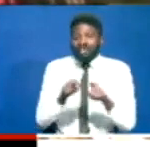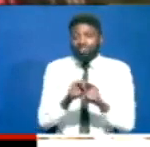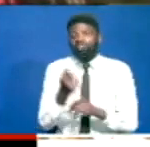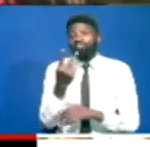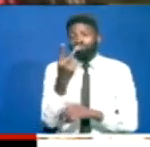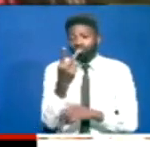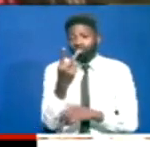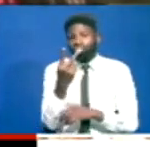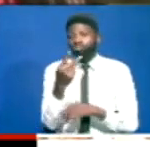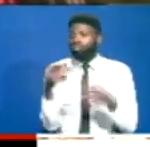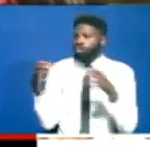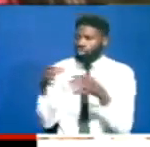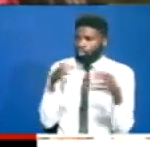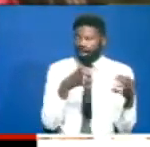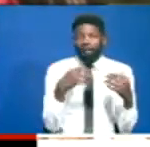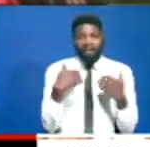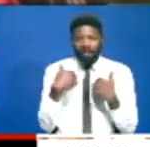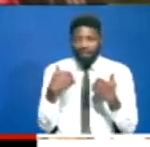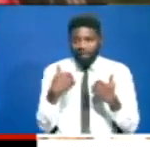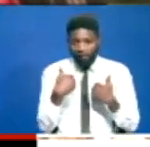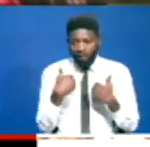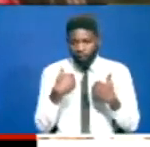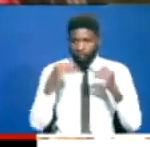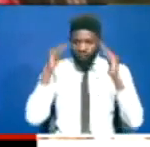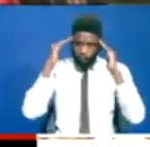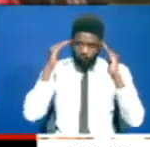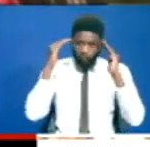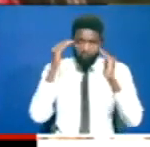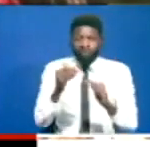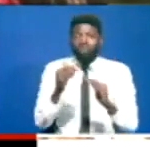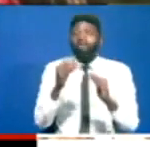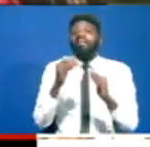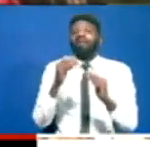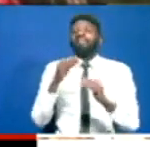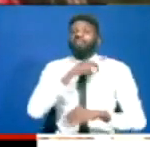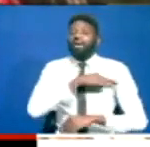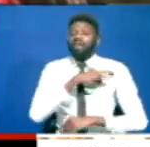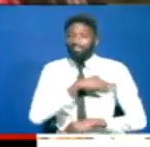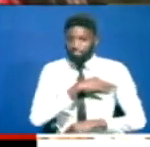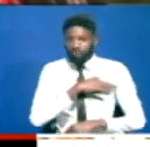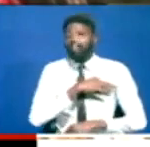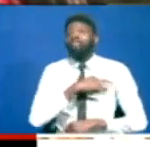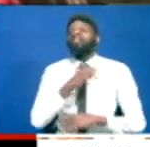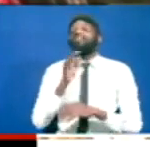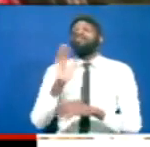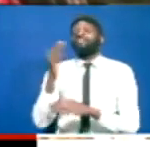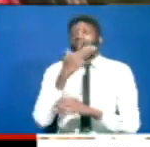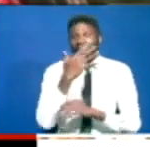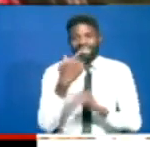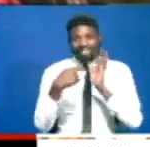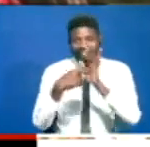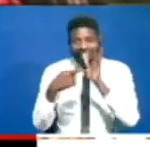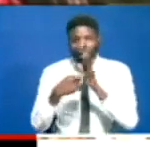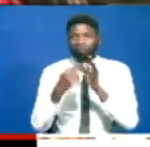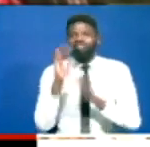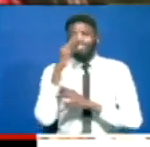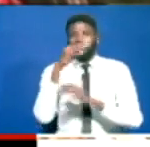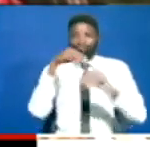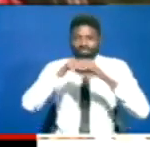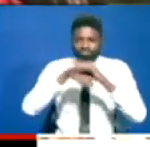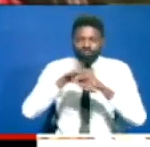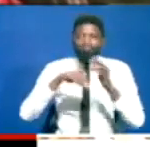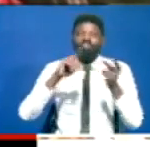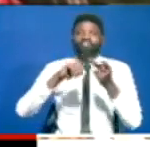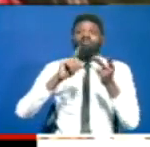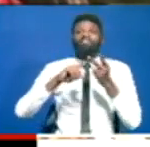benefits of the forest, such as ecotourism, beekeeping, and tree nurseries, thereby creating employment for